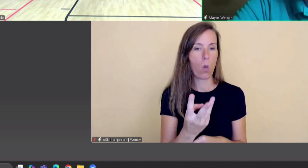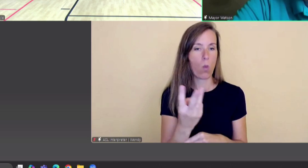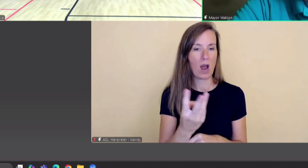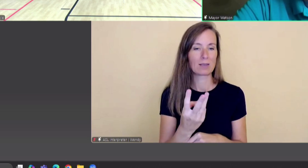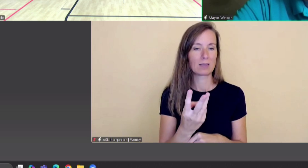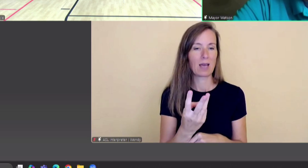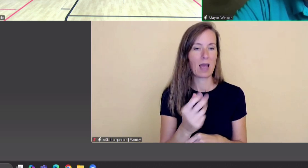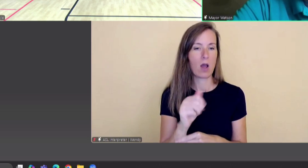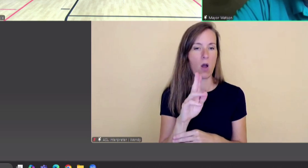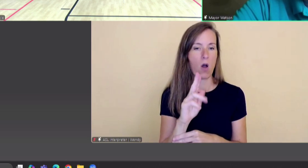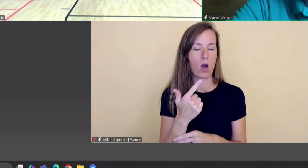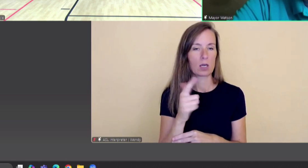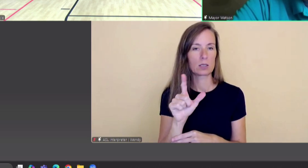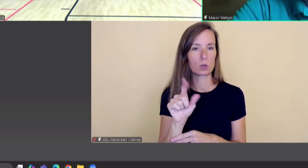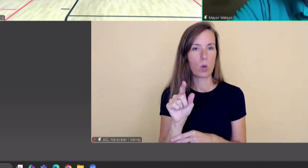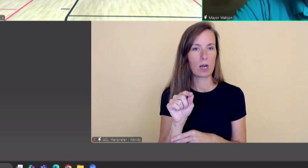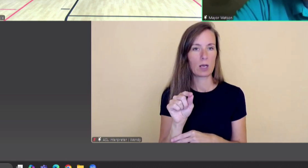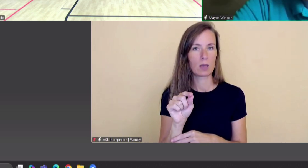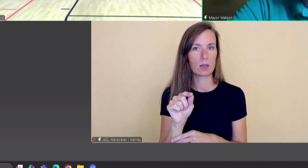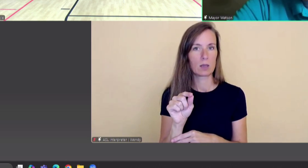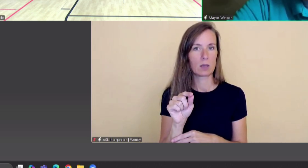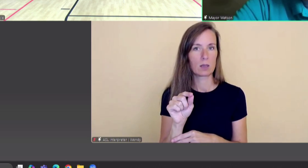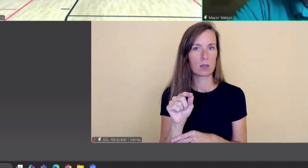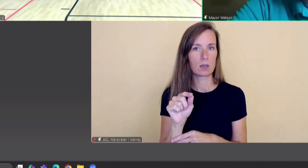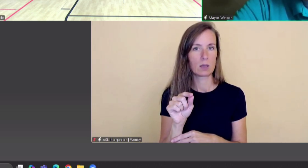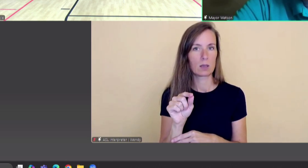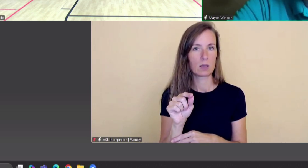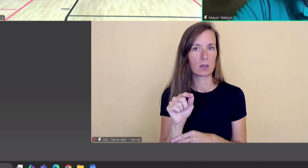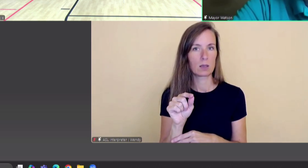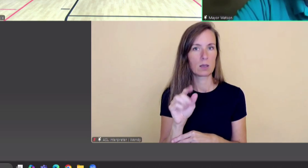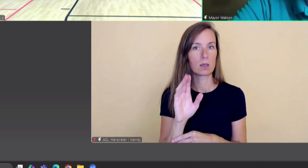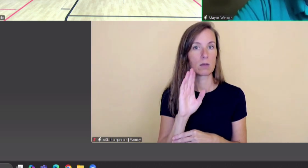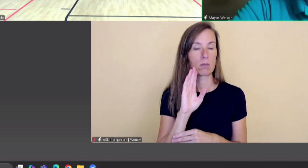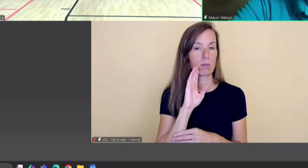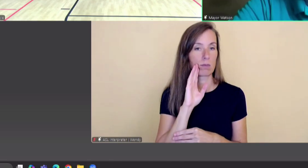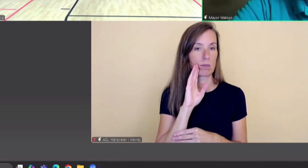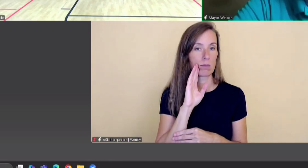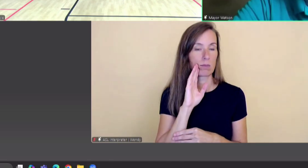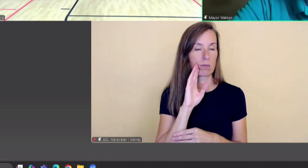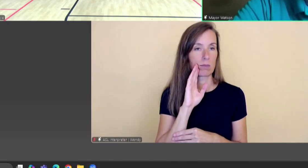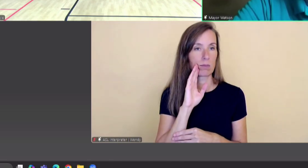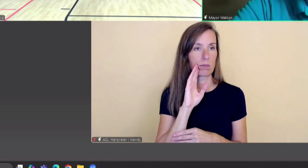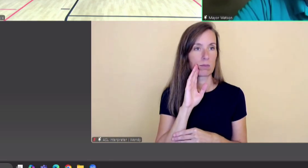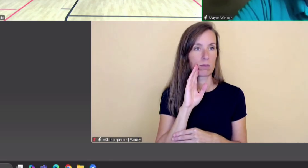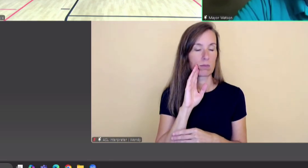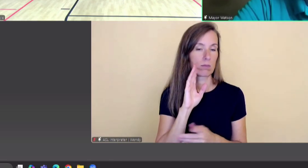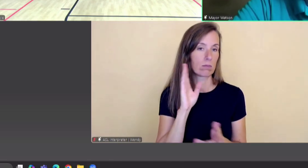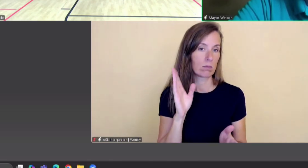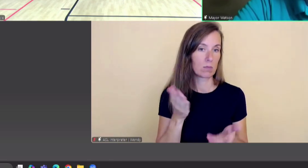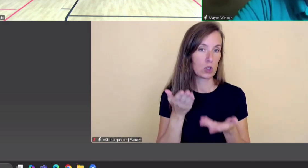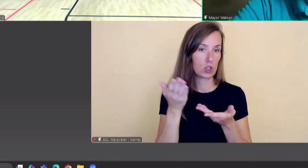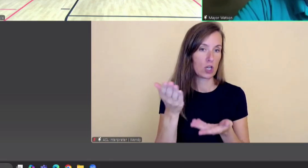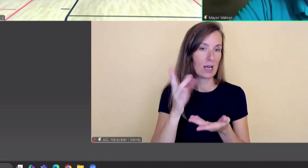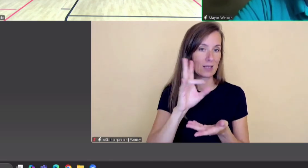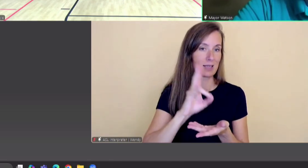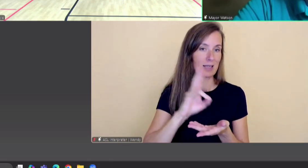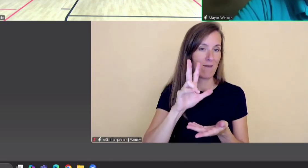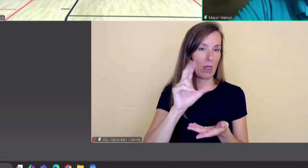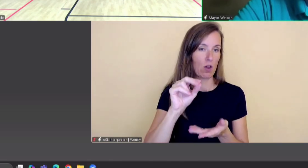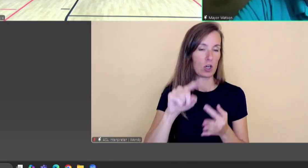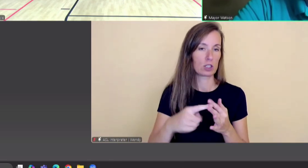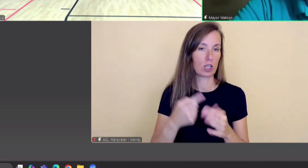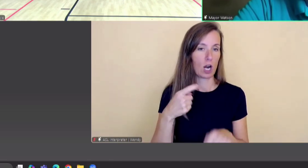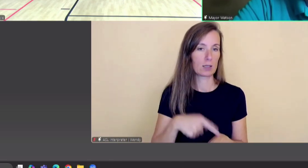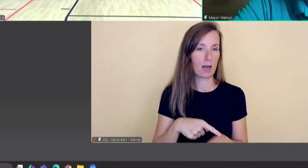August 20th. I'm going to throw out 7:30 as a start time. Is there any objection from